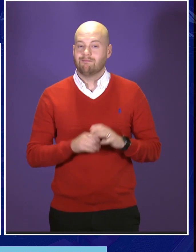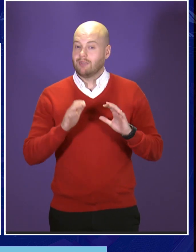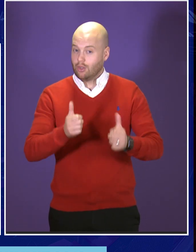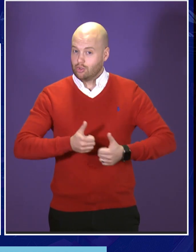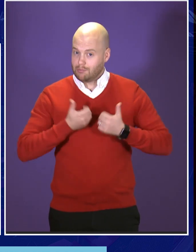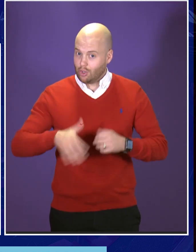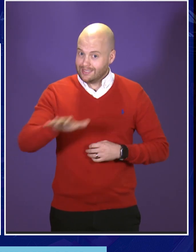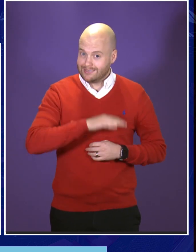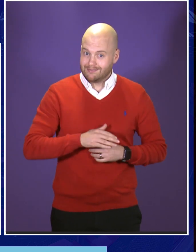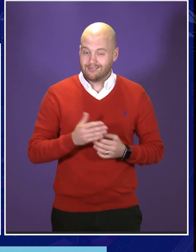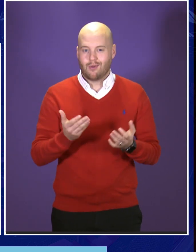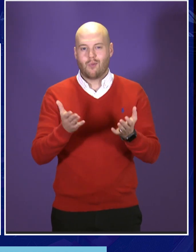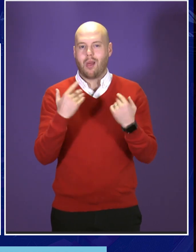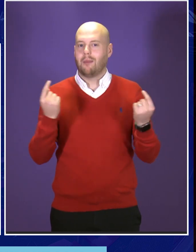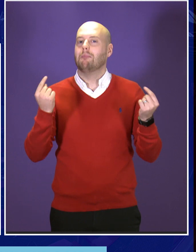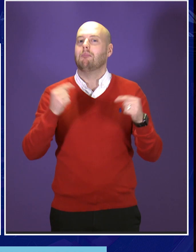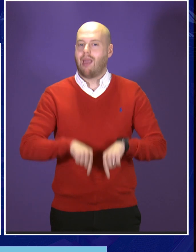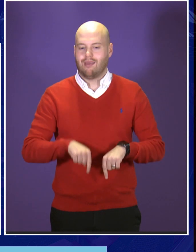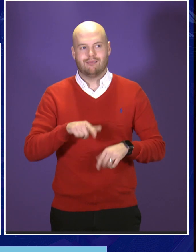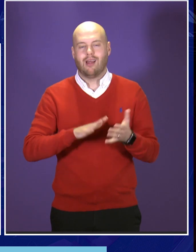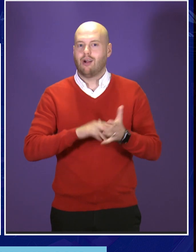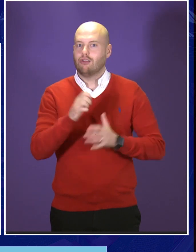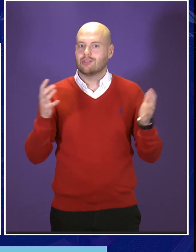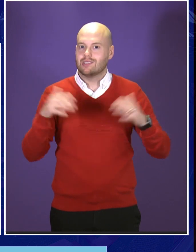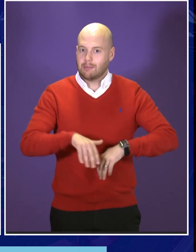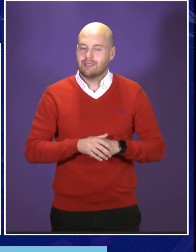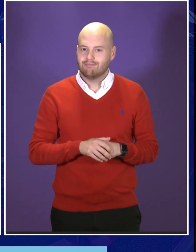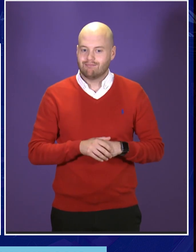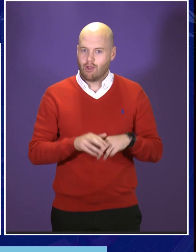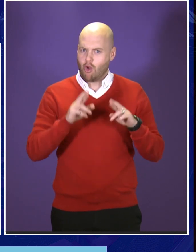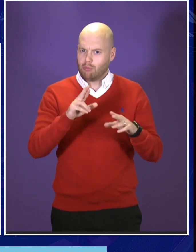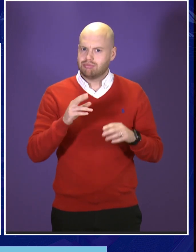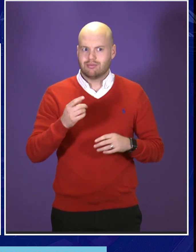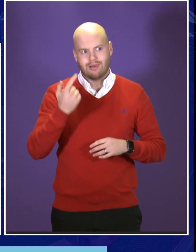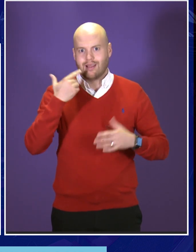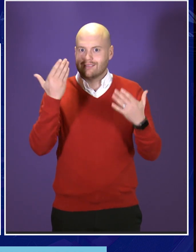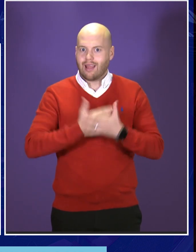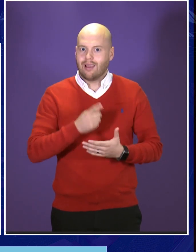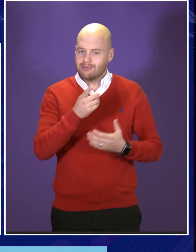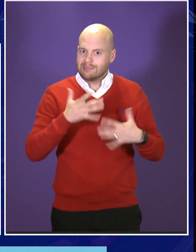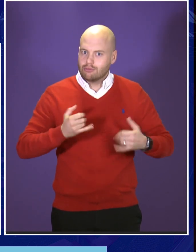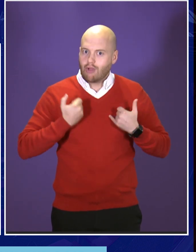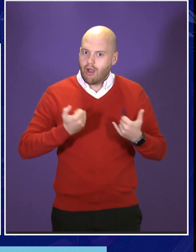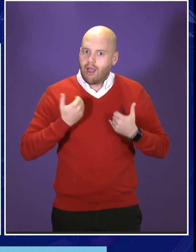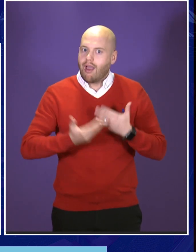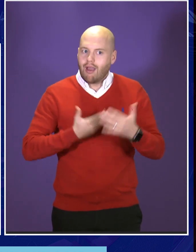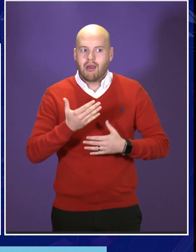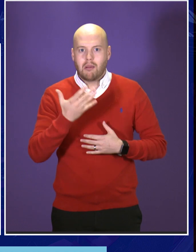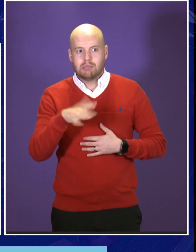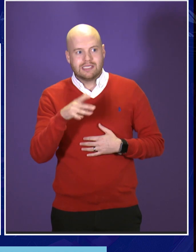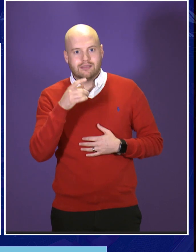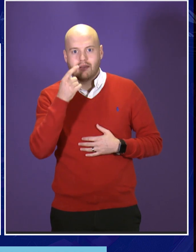Good morning, everyone. Welcome back to the Culture Summit. I hope you had an enjoyable evening last night and began to